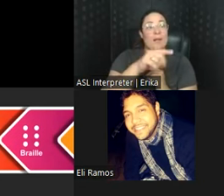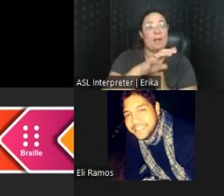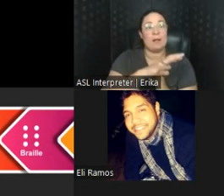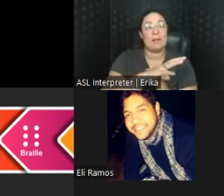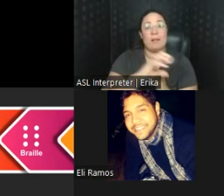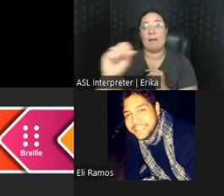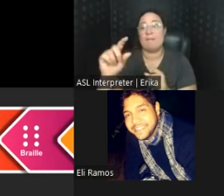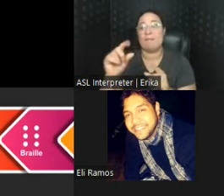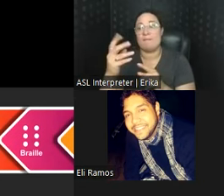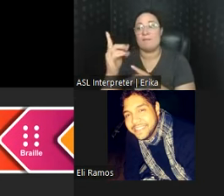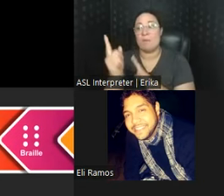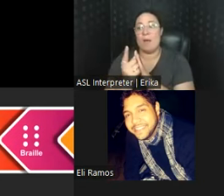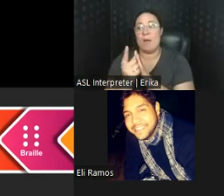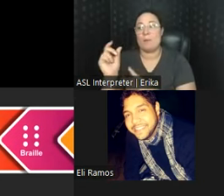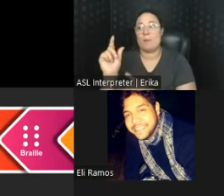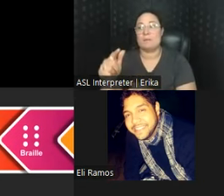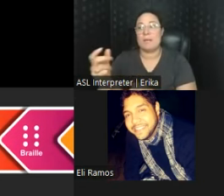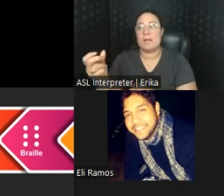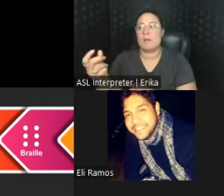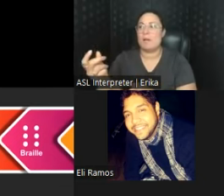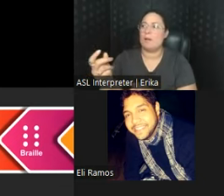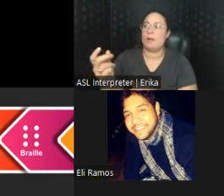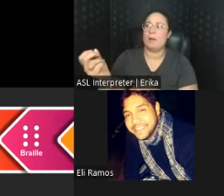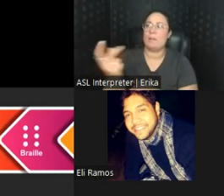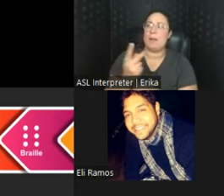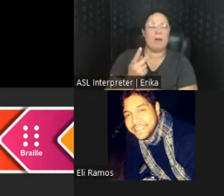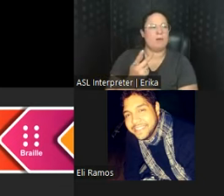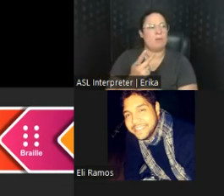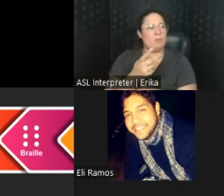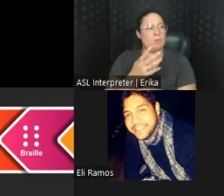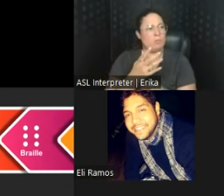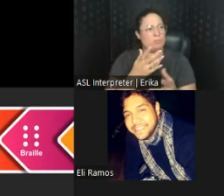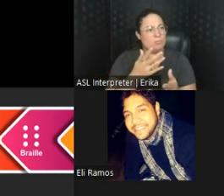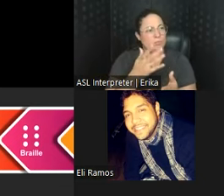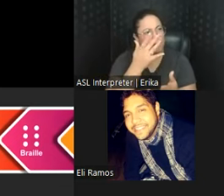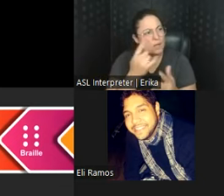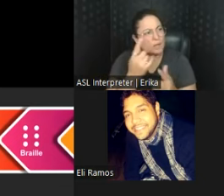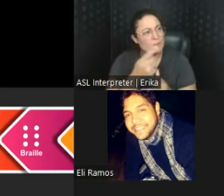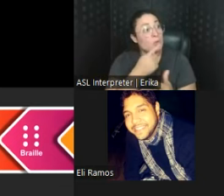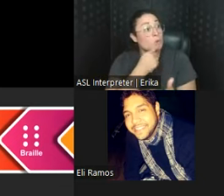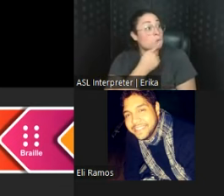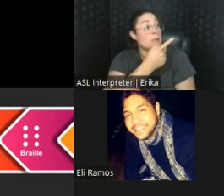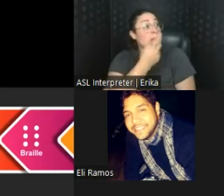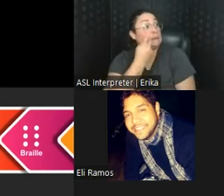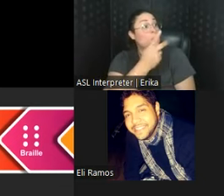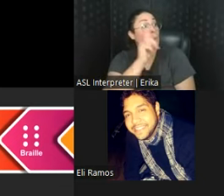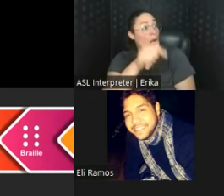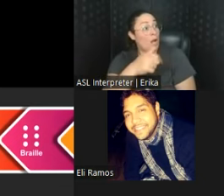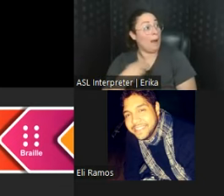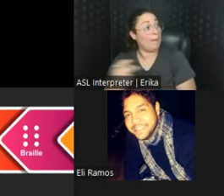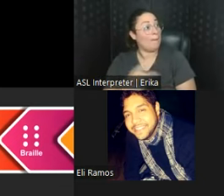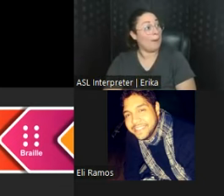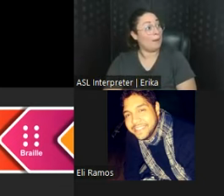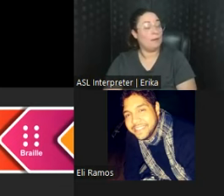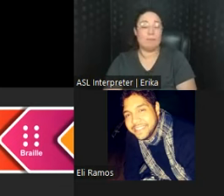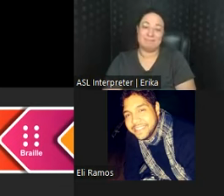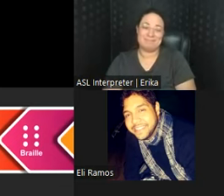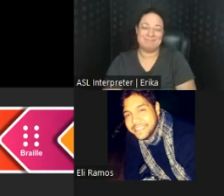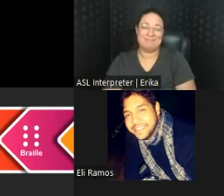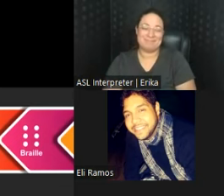a few hours later, they come back. I'm like, oh, can we help you? Did you forget something? Oh, no, no, you said see you later, so I came back. So you just want to